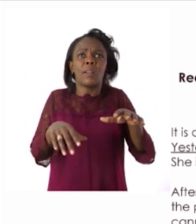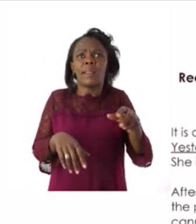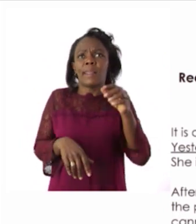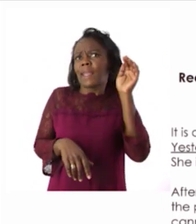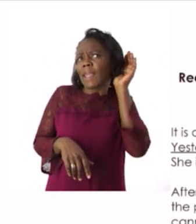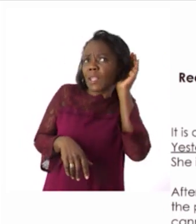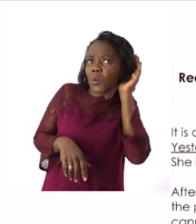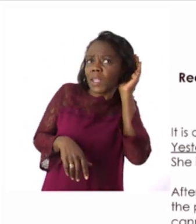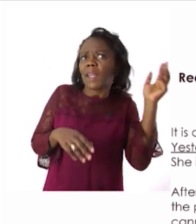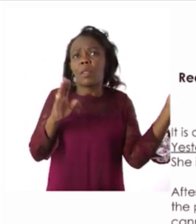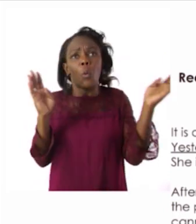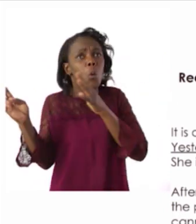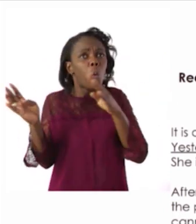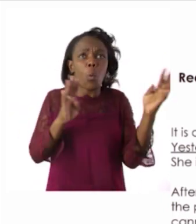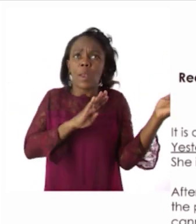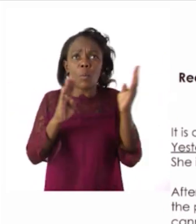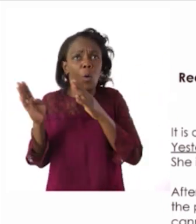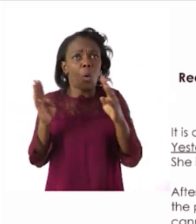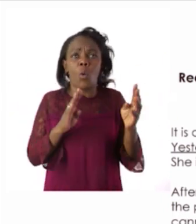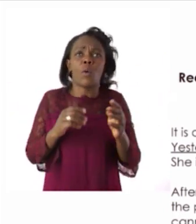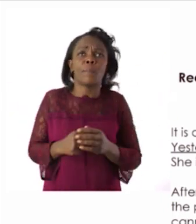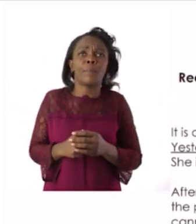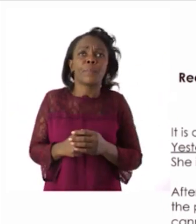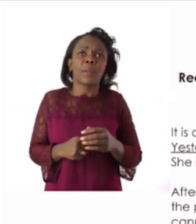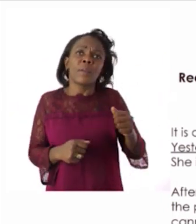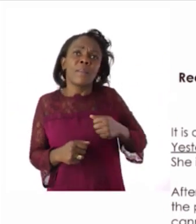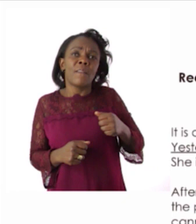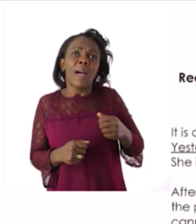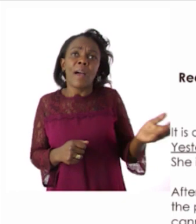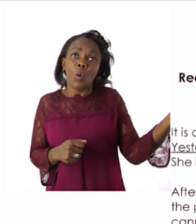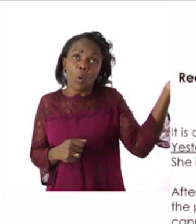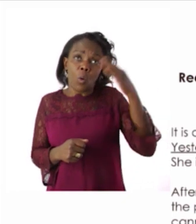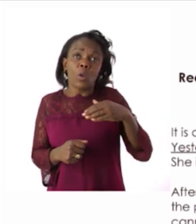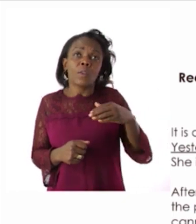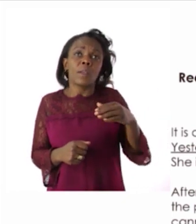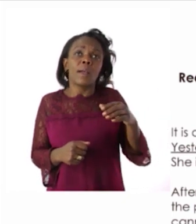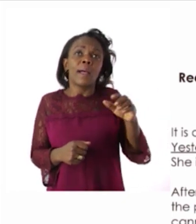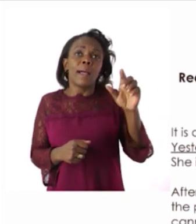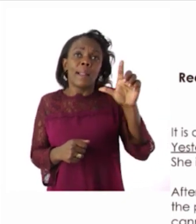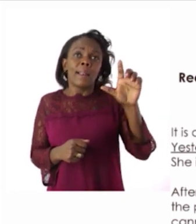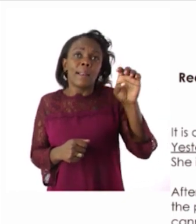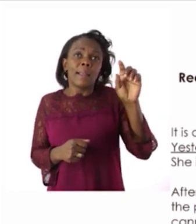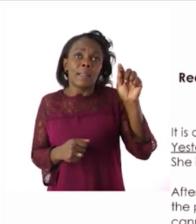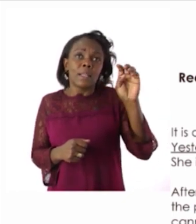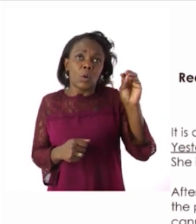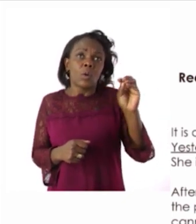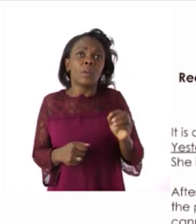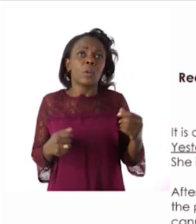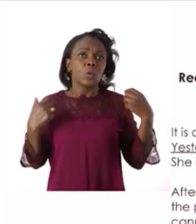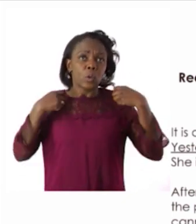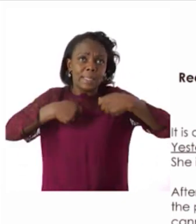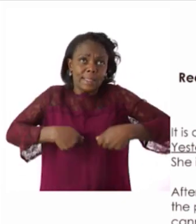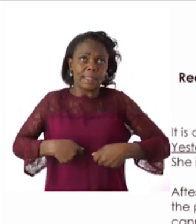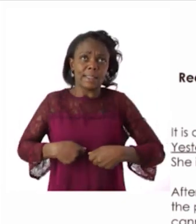cannot swim yet. The sun shines brightly and soon the rain will fall. Can you hear the